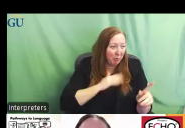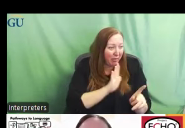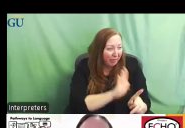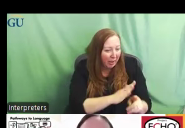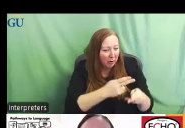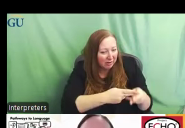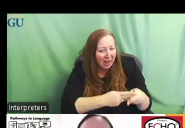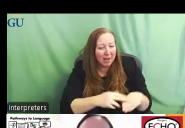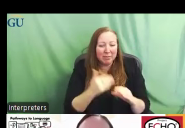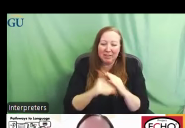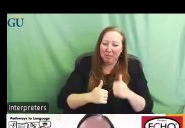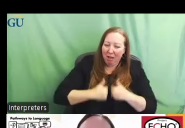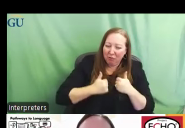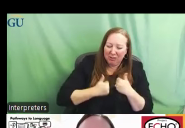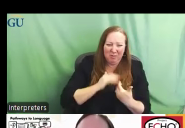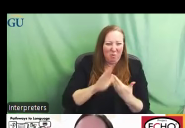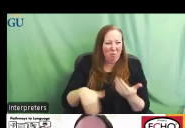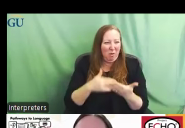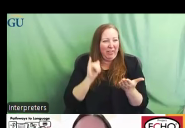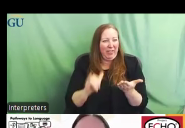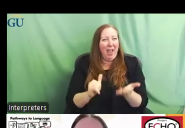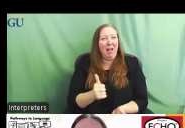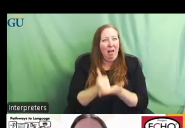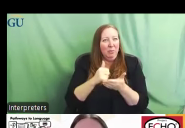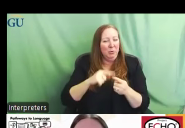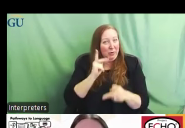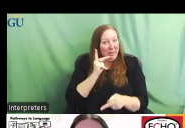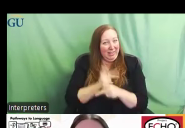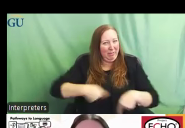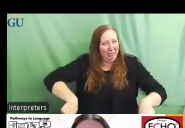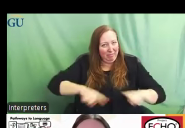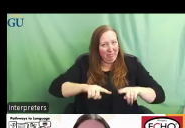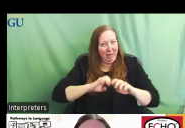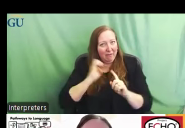helps us create a safe and respectful environment for everyone.